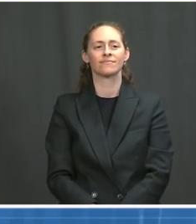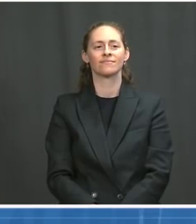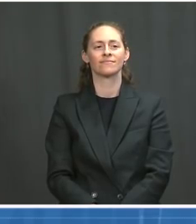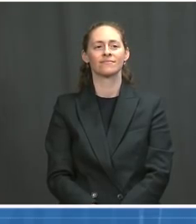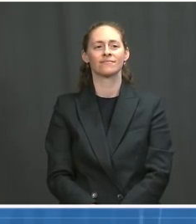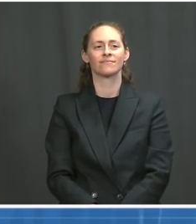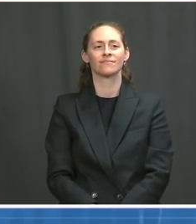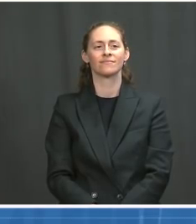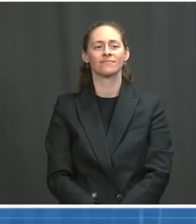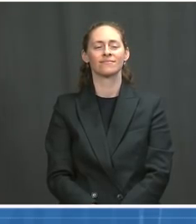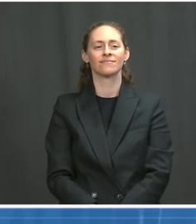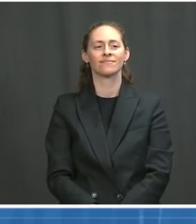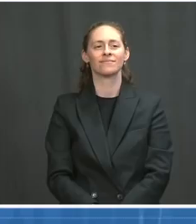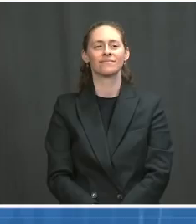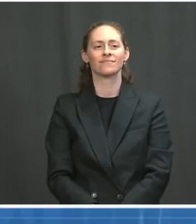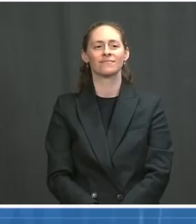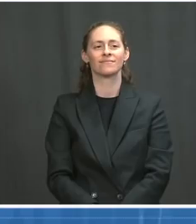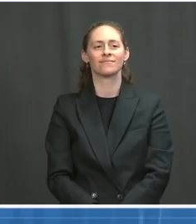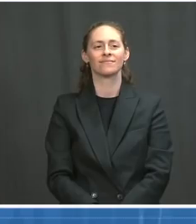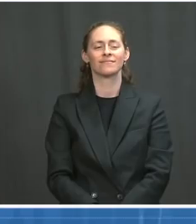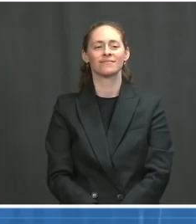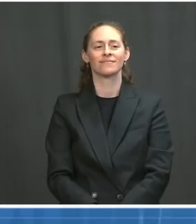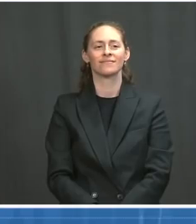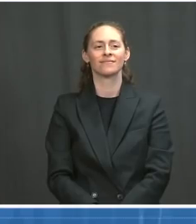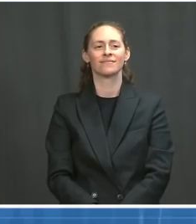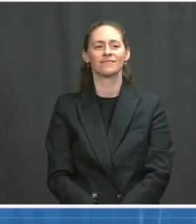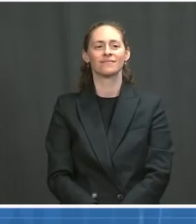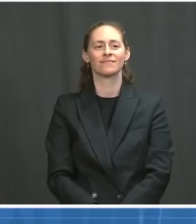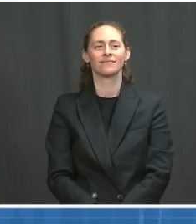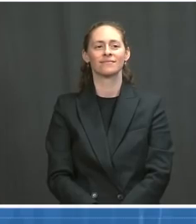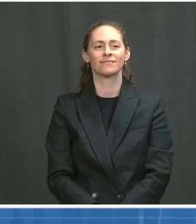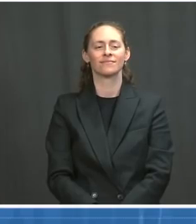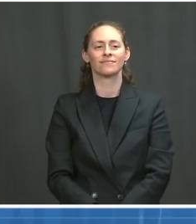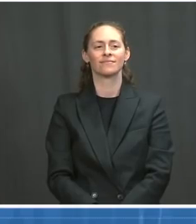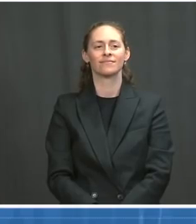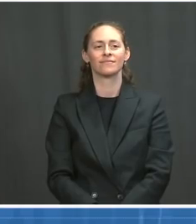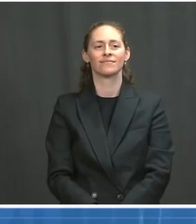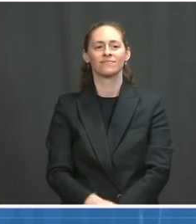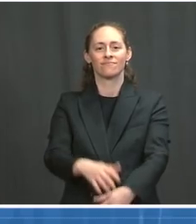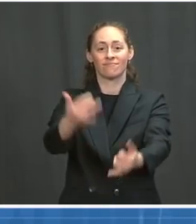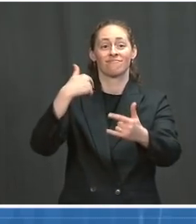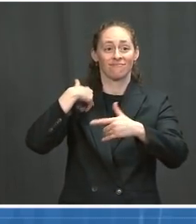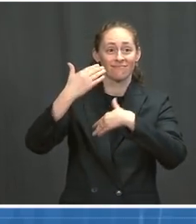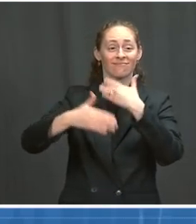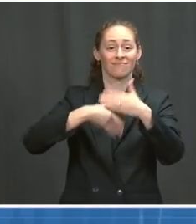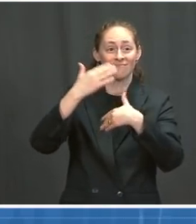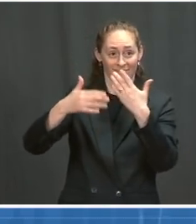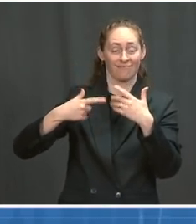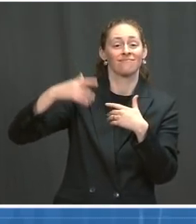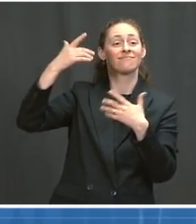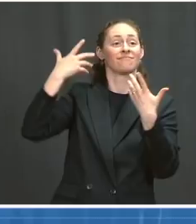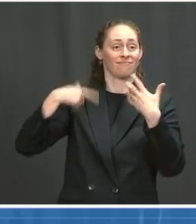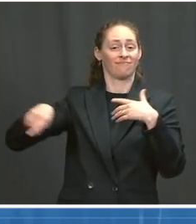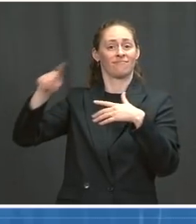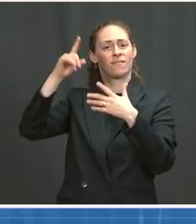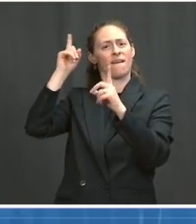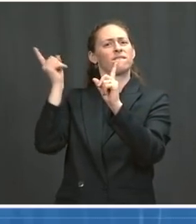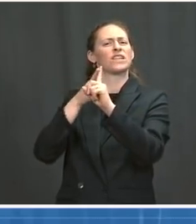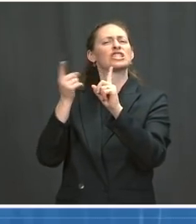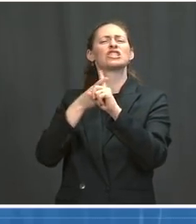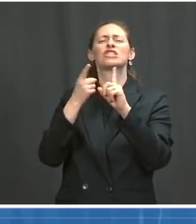150 million Americans with at least their first shot and 110 million Americans fully